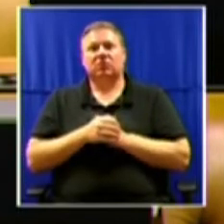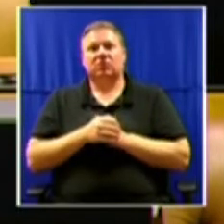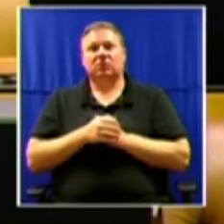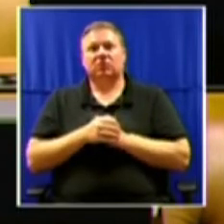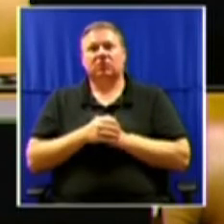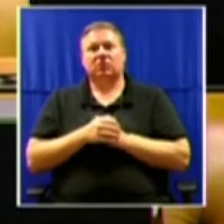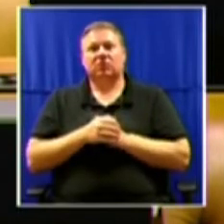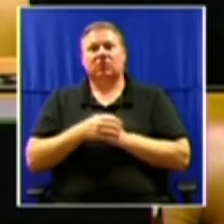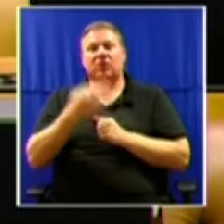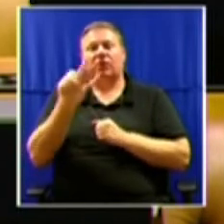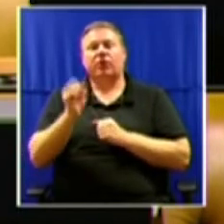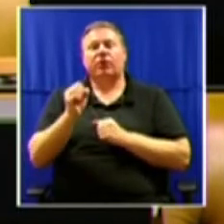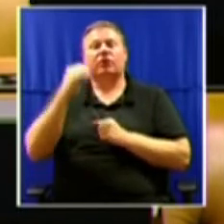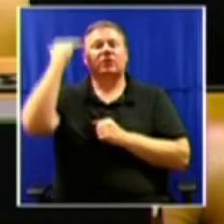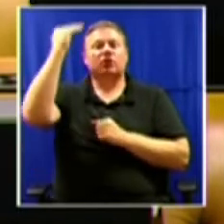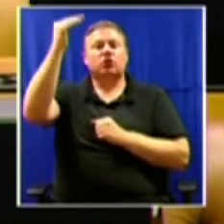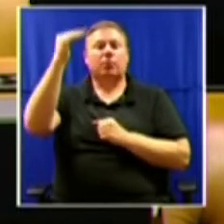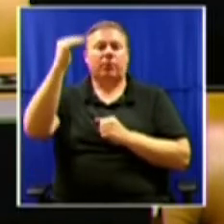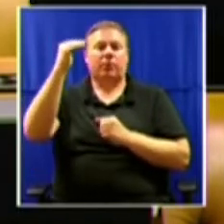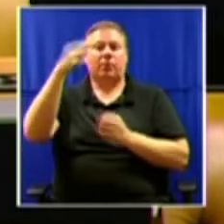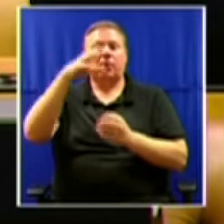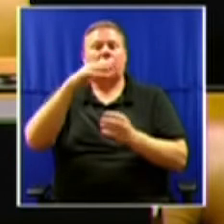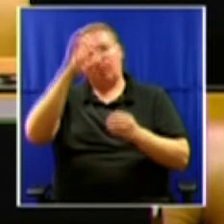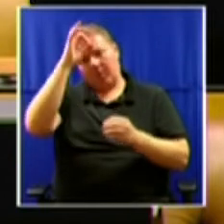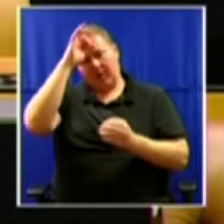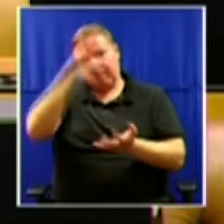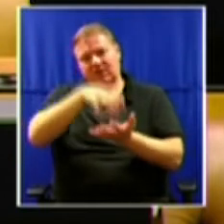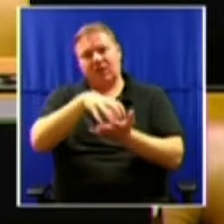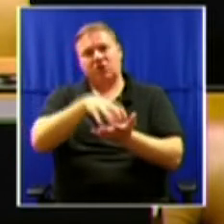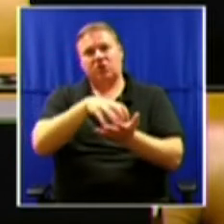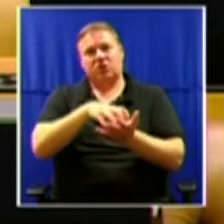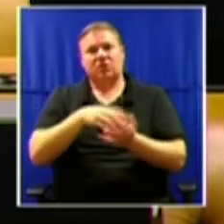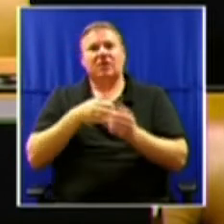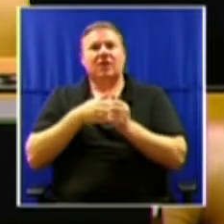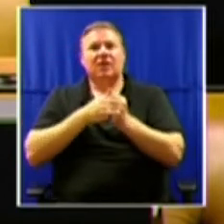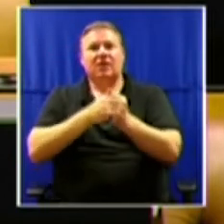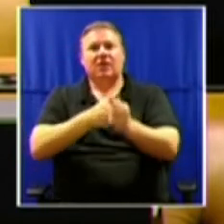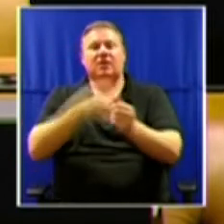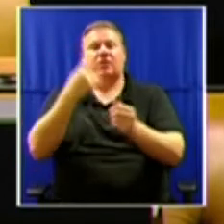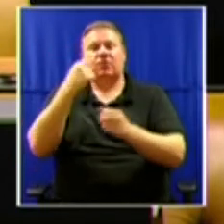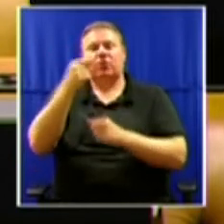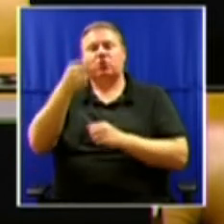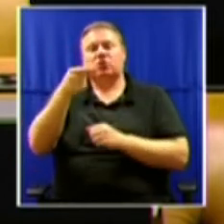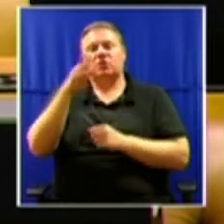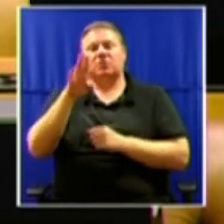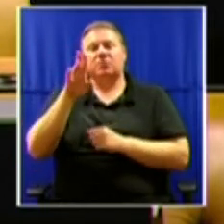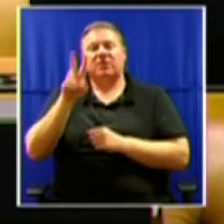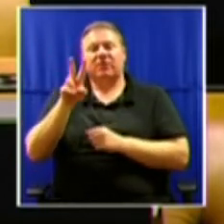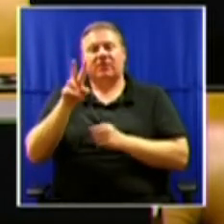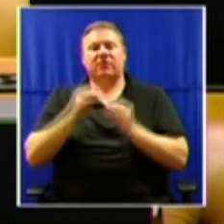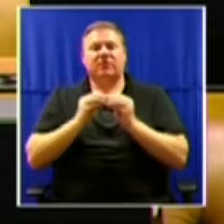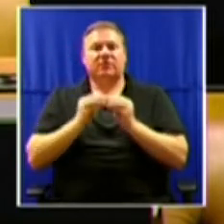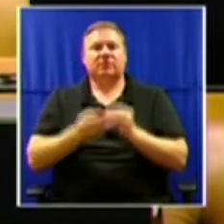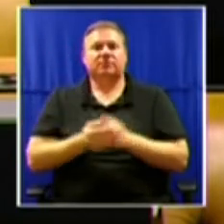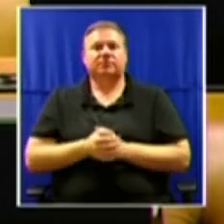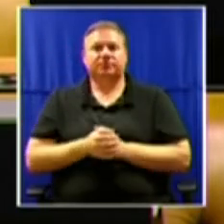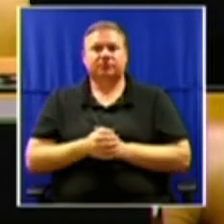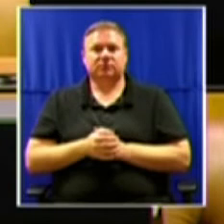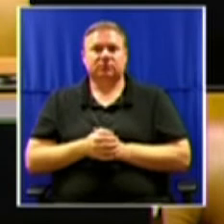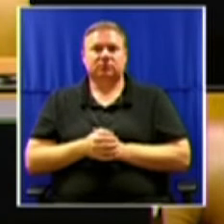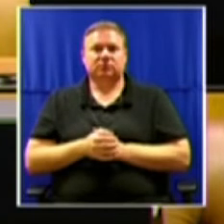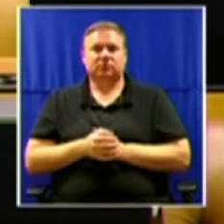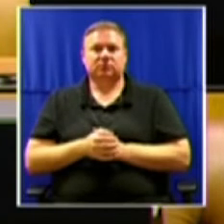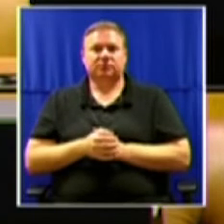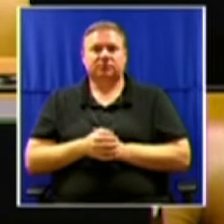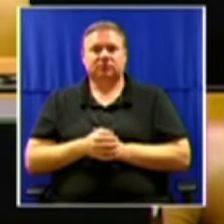top stations in the country that are leading in terms of the gender-based violence. As you would know,